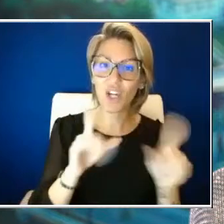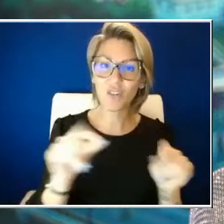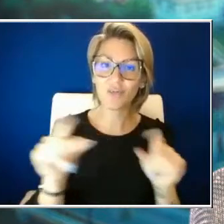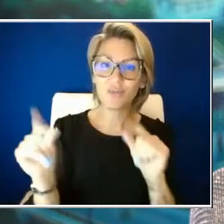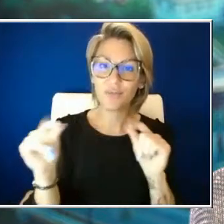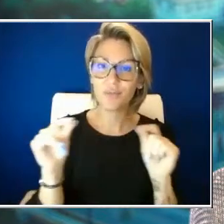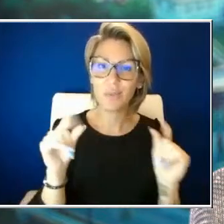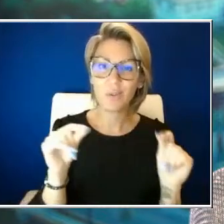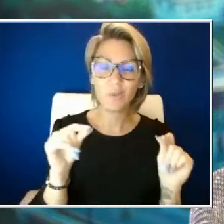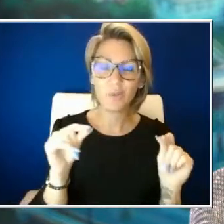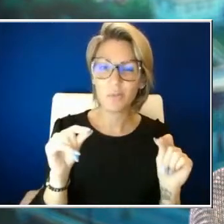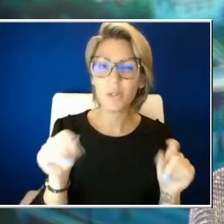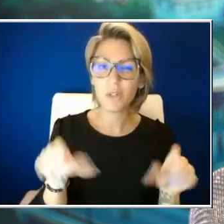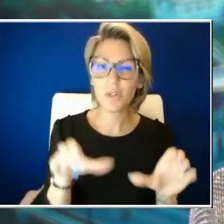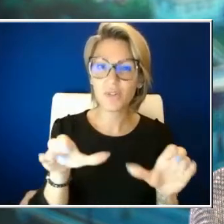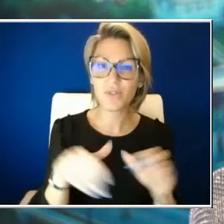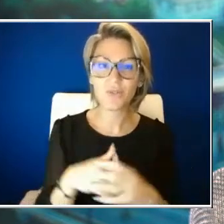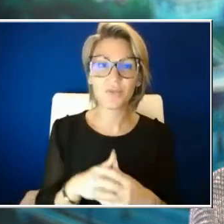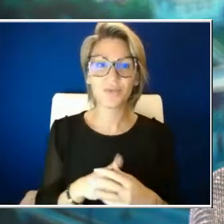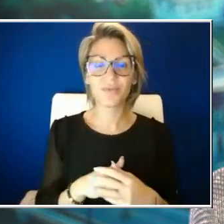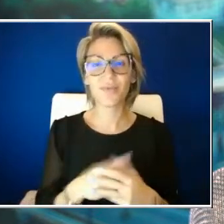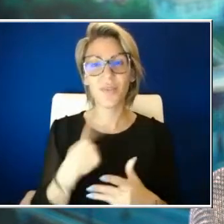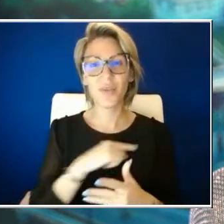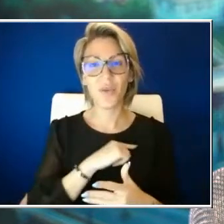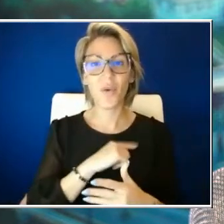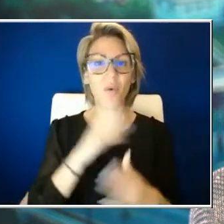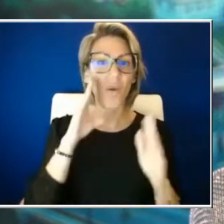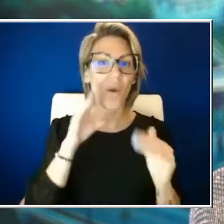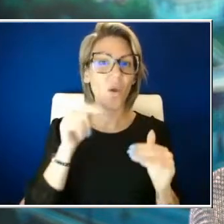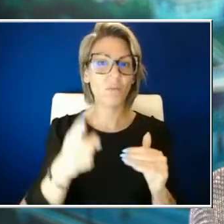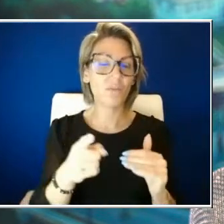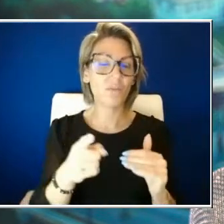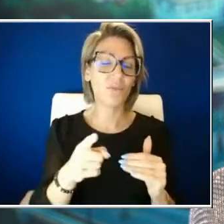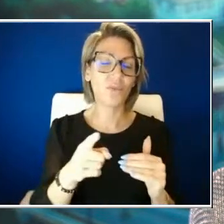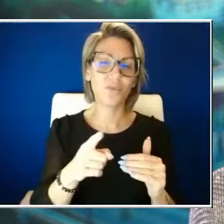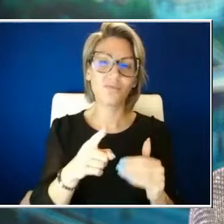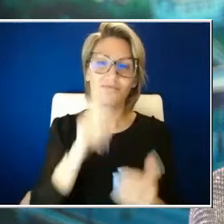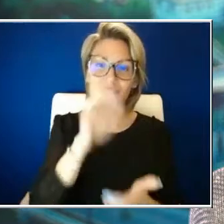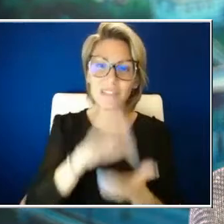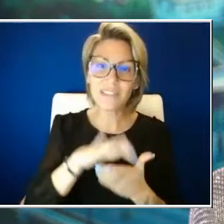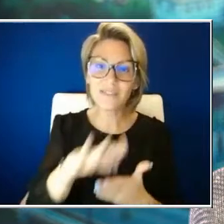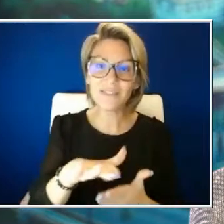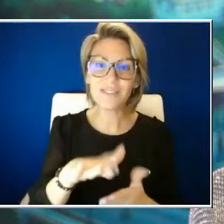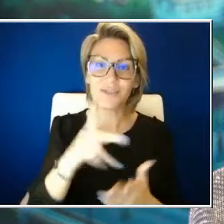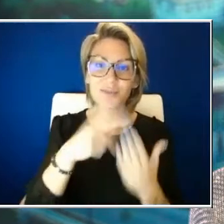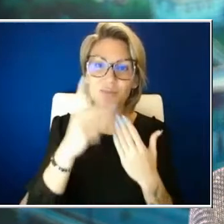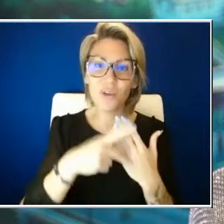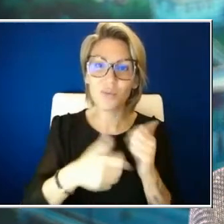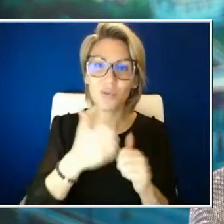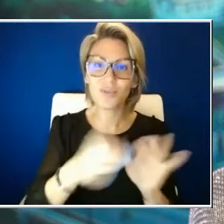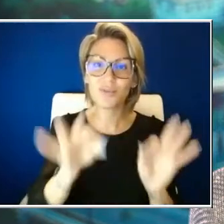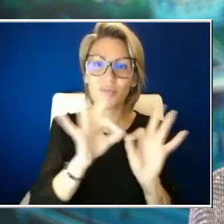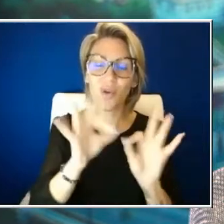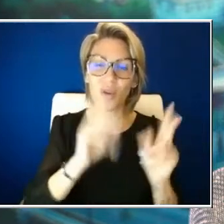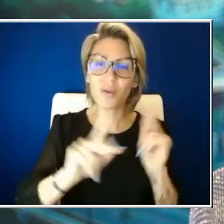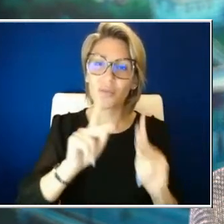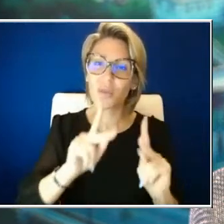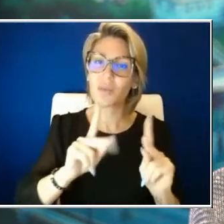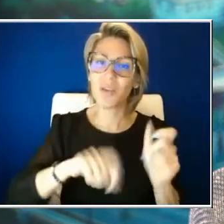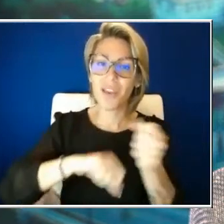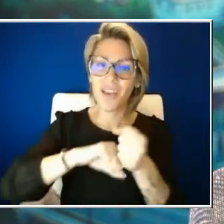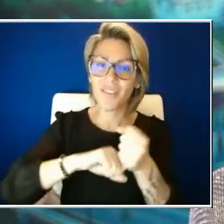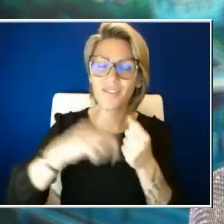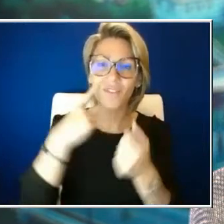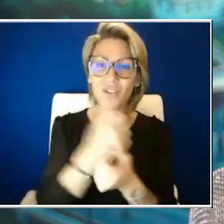spin. We hope you'll take this program to heart, and most importantly, we hope you listen to those of us who keep advocating for the safety,